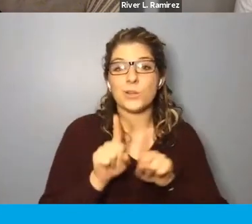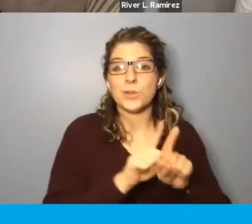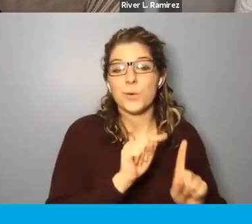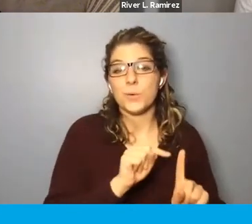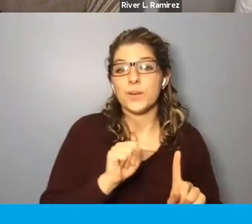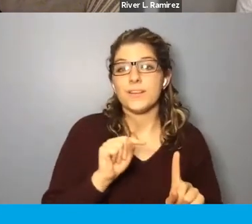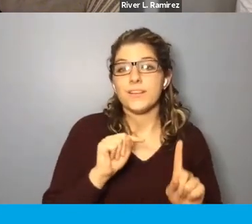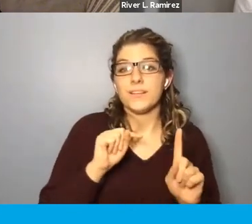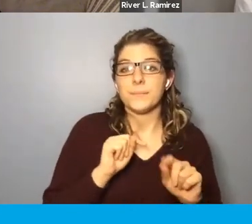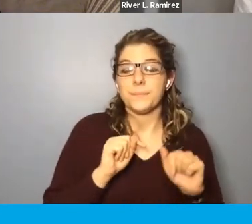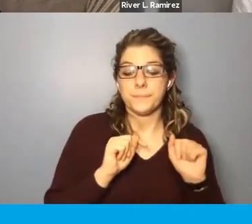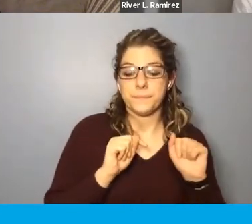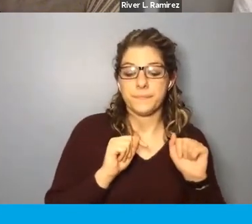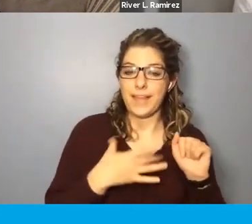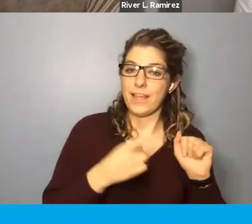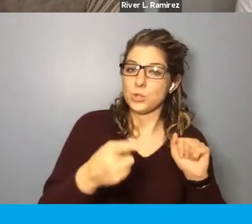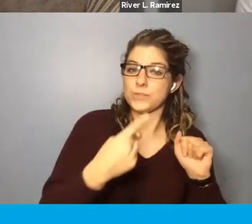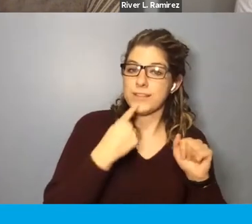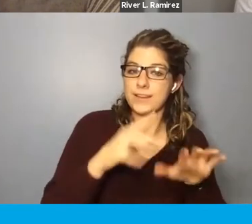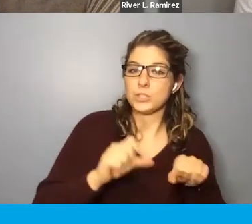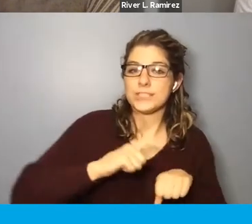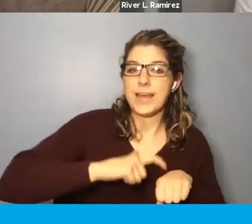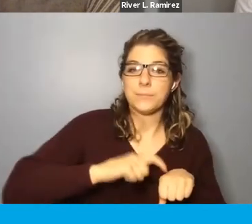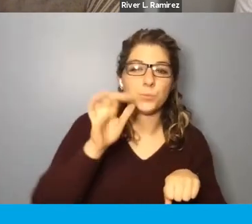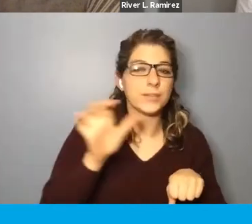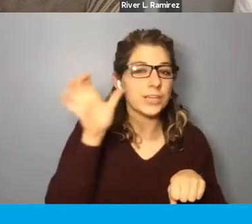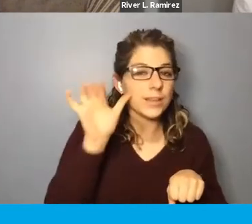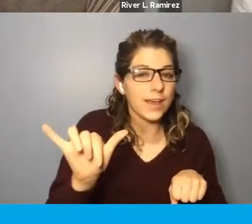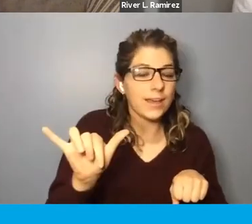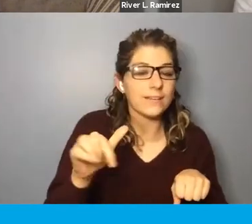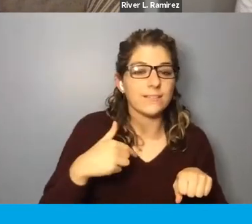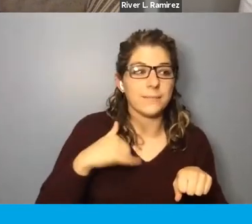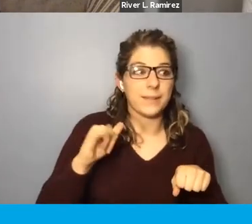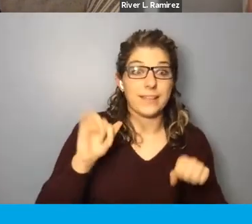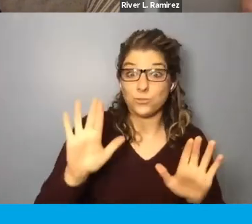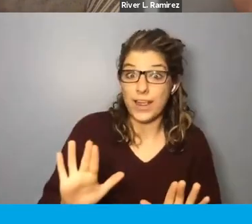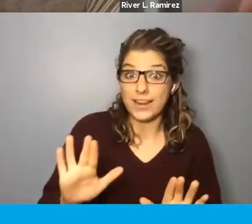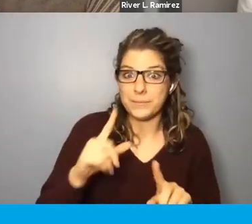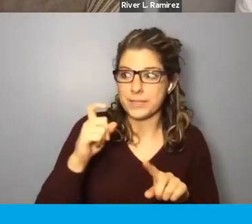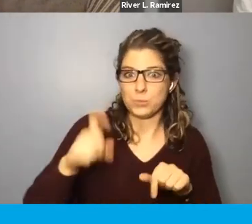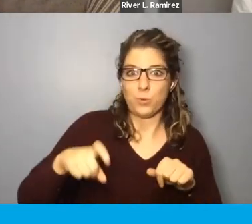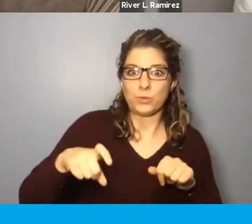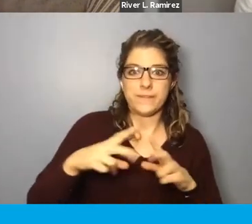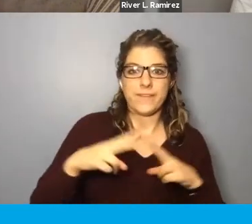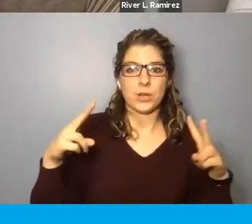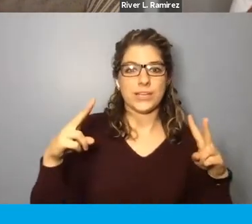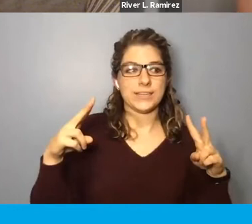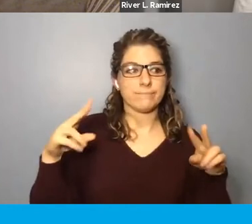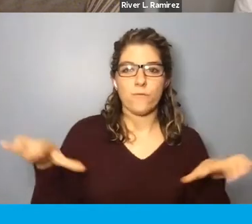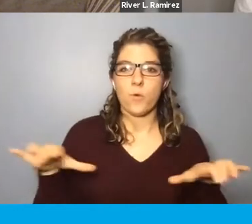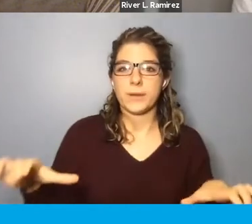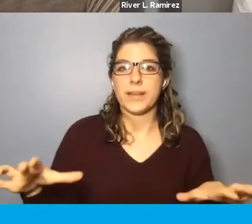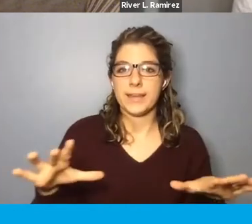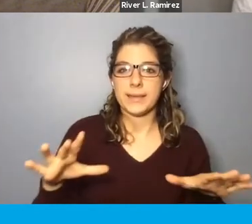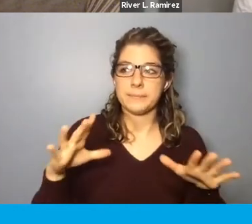like, I like that you said it took time to hear it, because I'm like, that's great, because it's supposed to be like very like performative, over